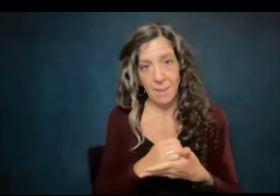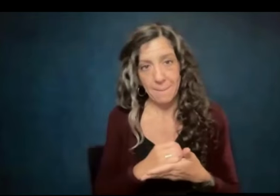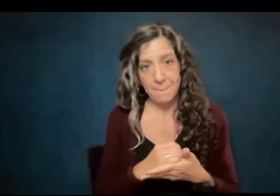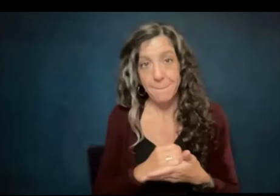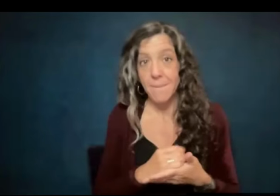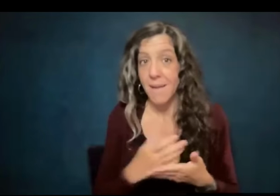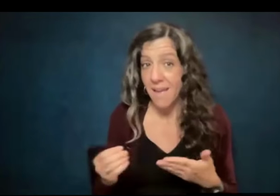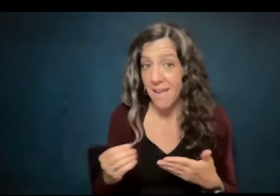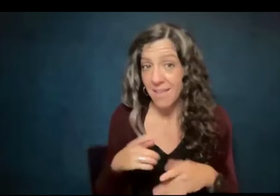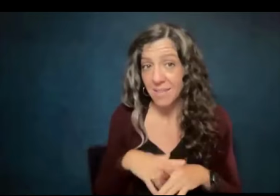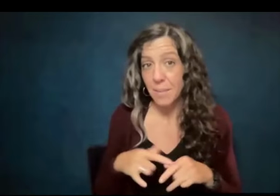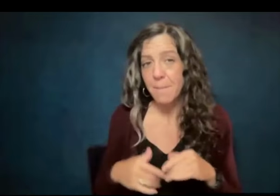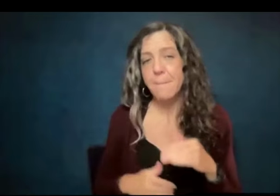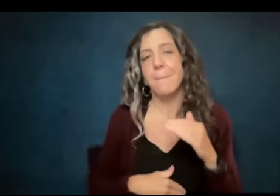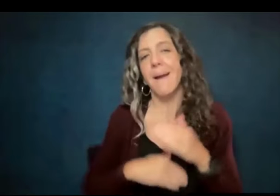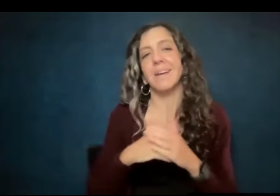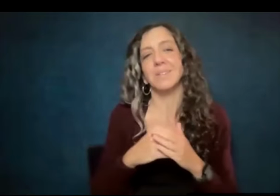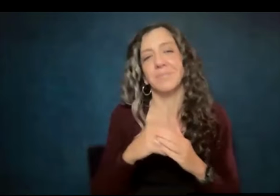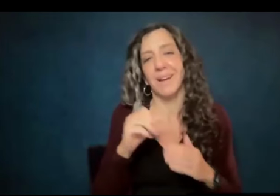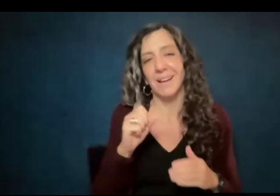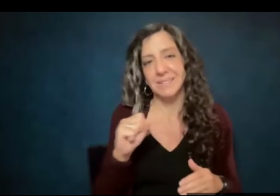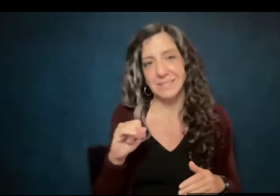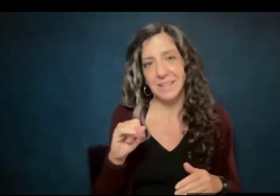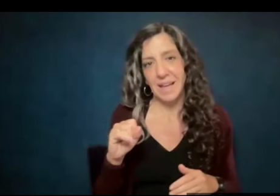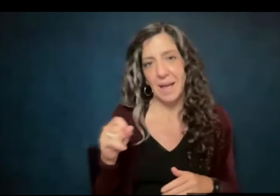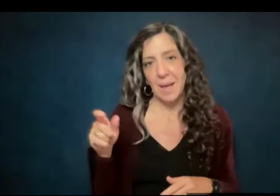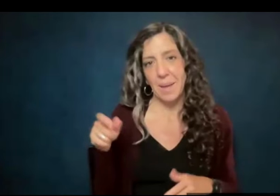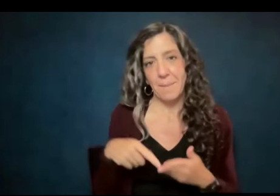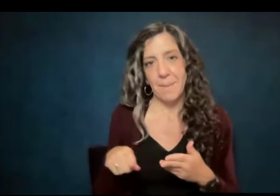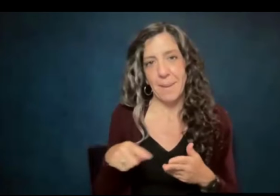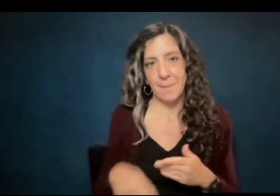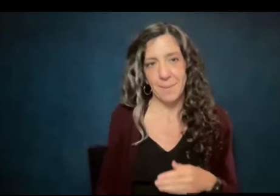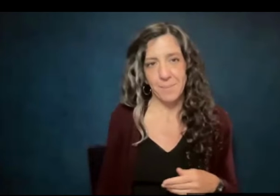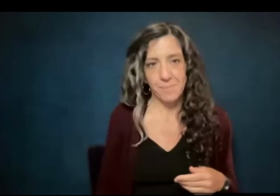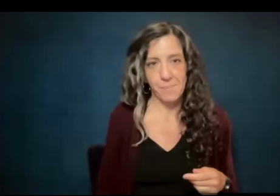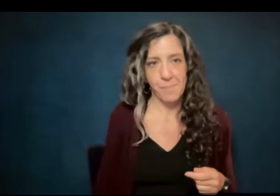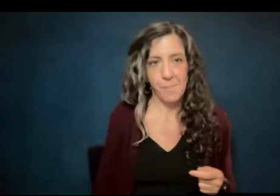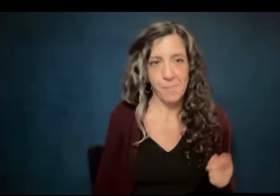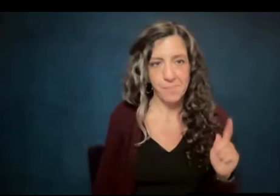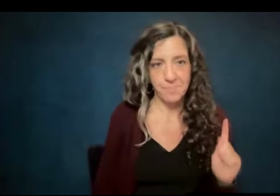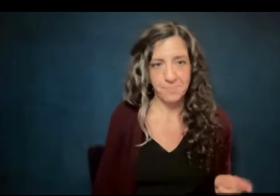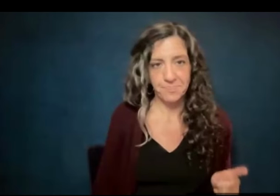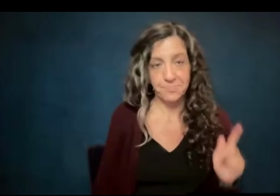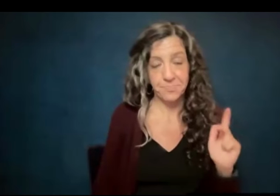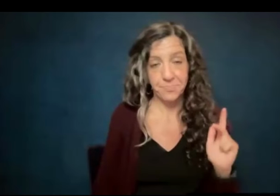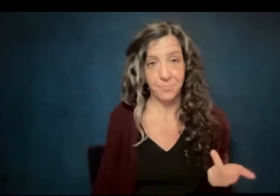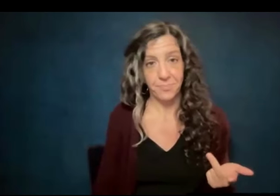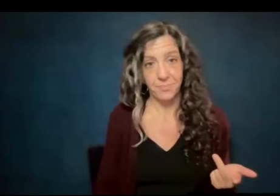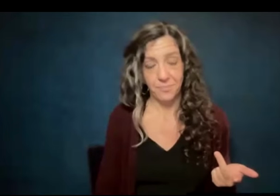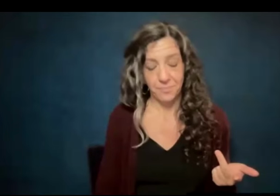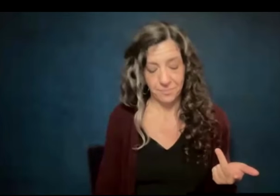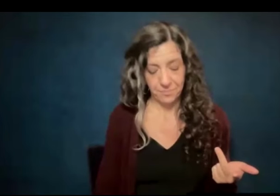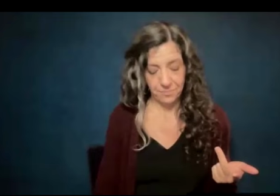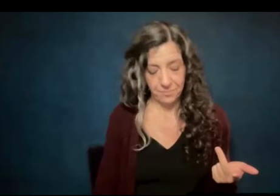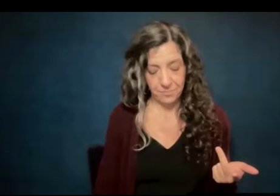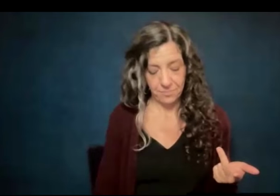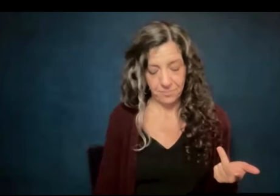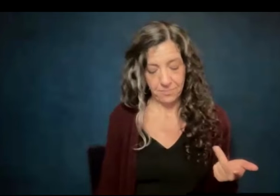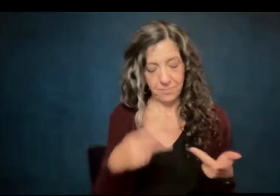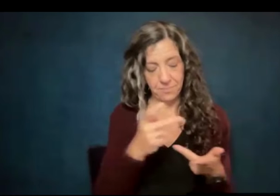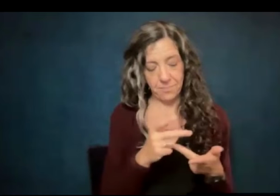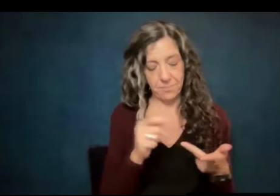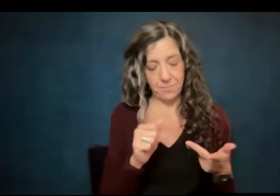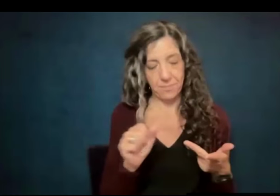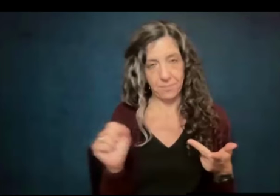amount of that SSI payment. Now, the plan to achieve self-support or pass can help people who